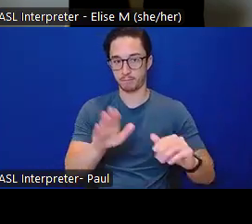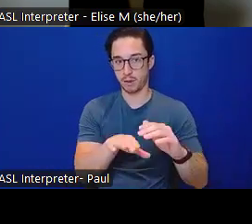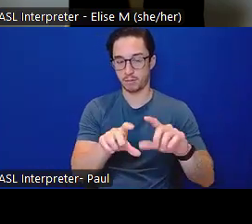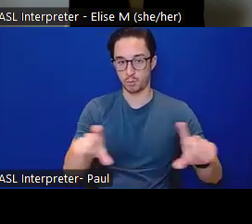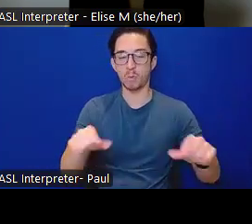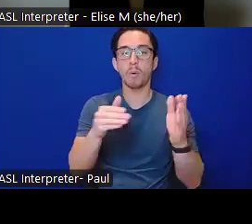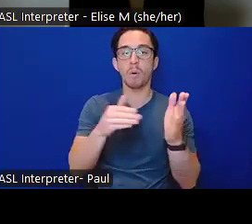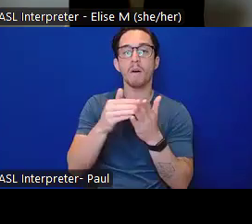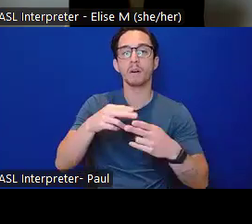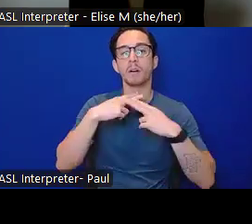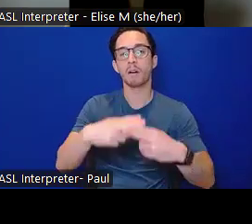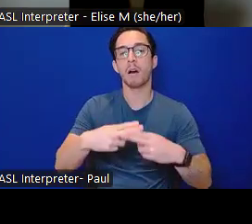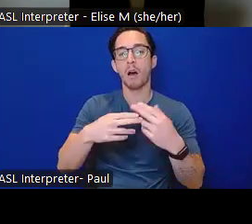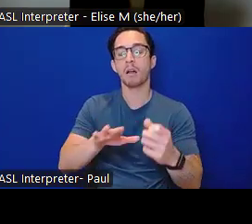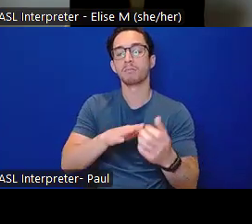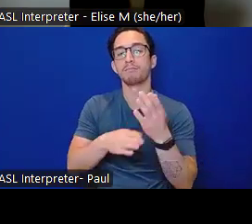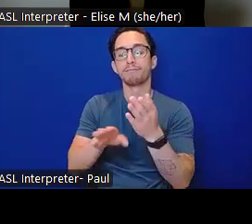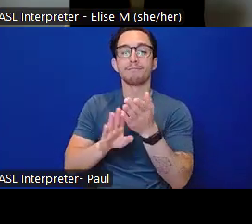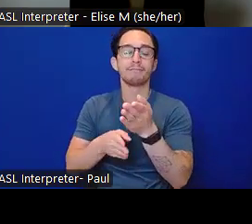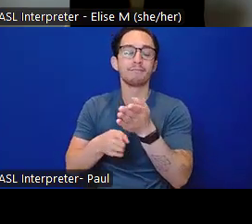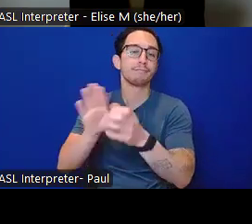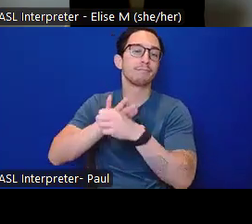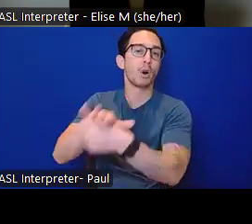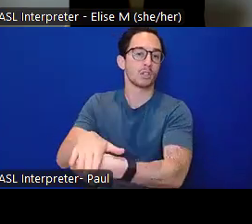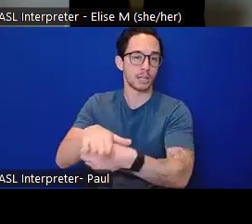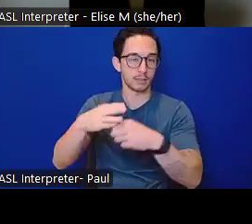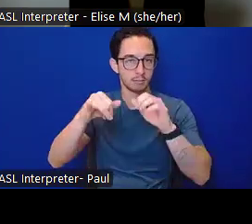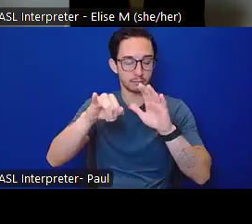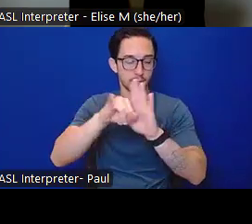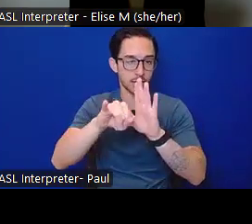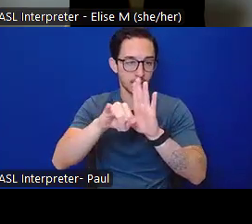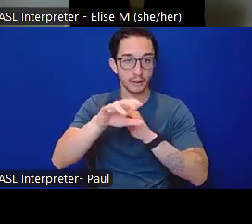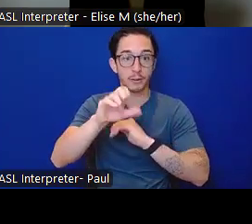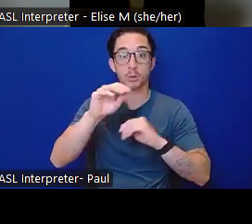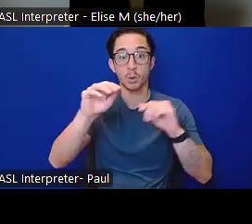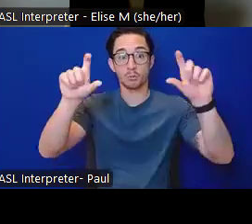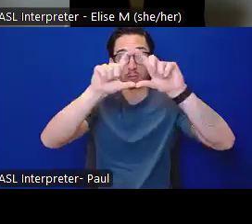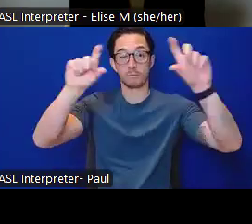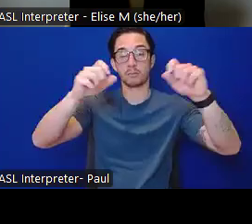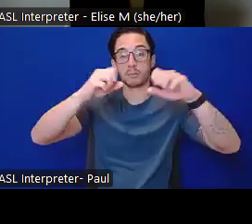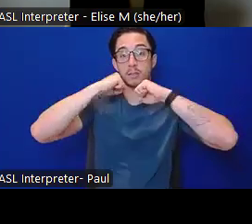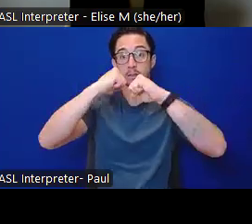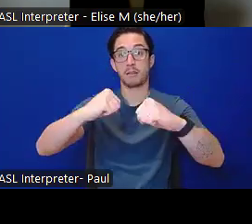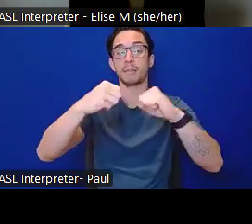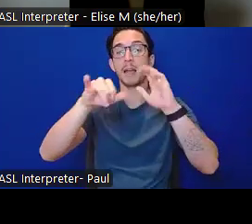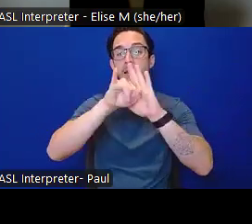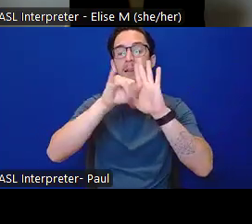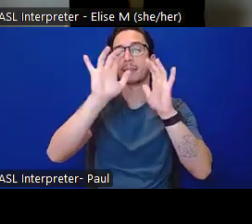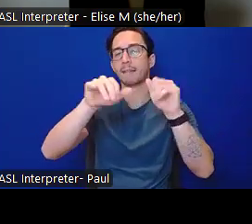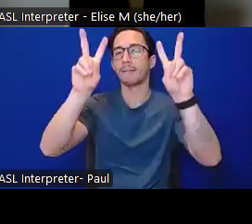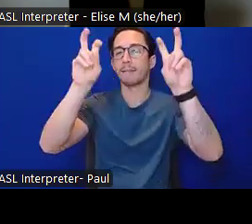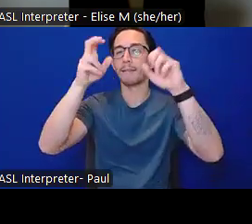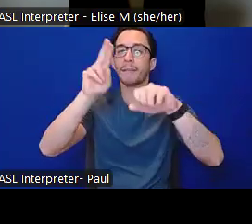oftentimes referred to as marginalized identities. And so dominant identities are considered the norm,